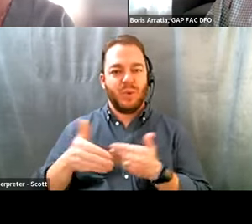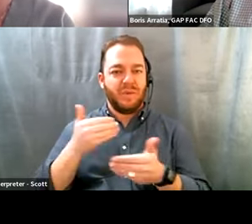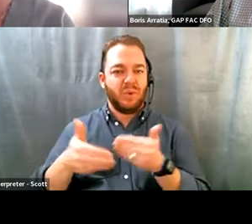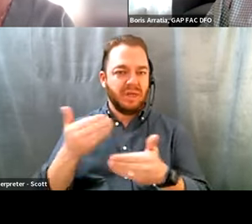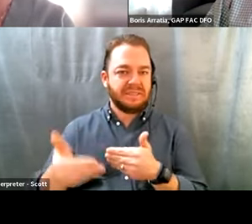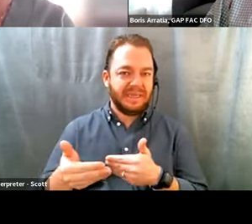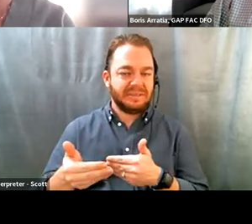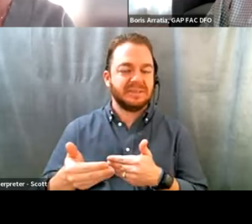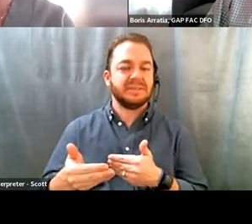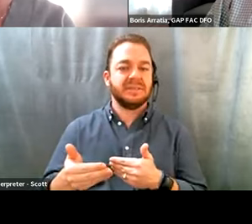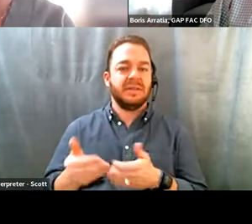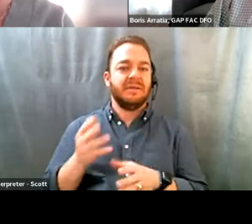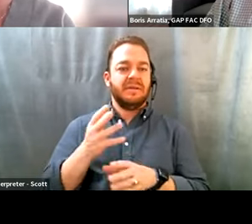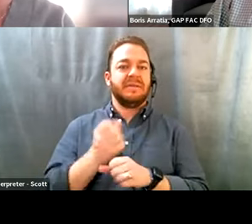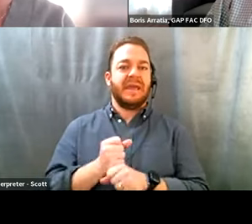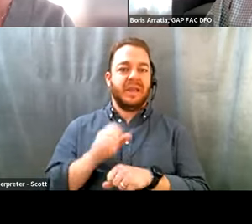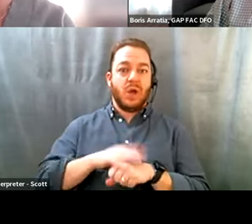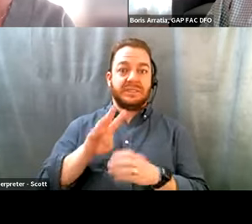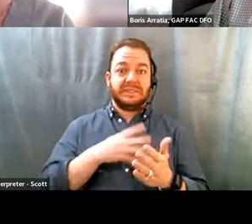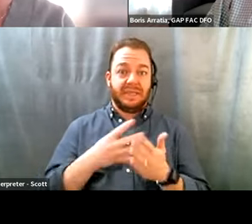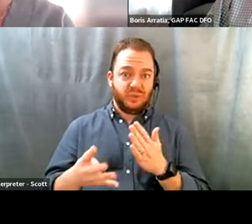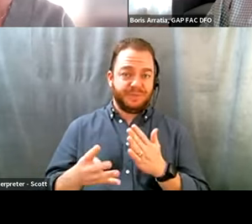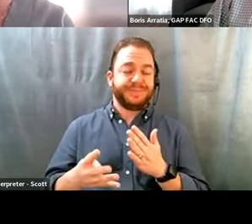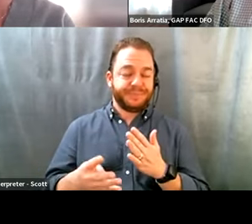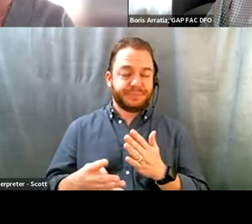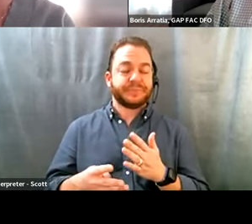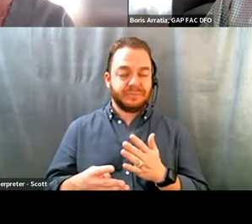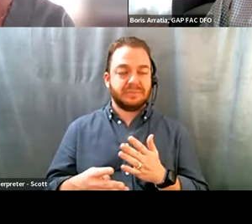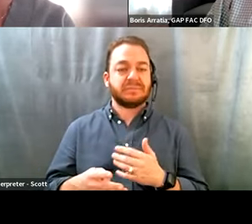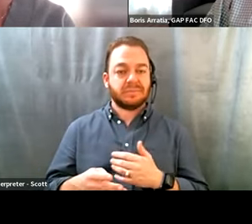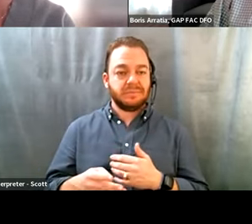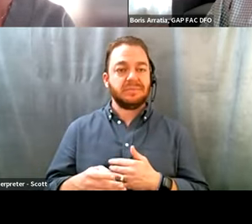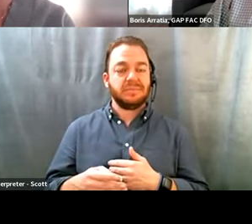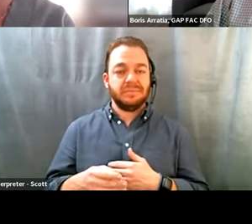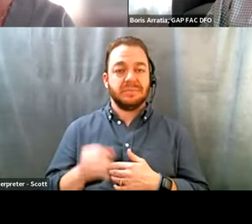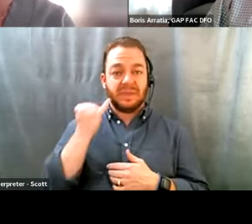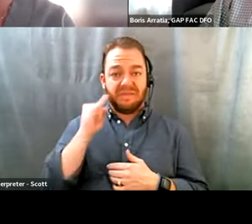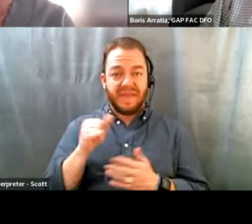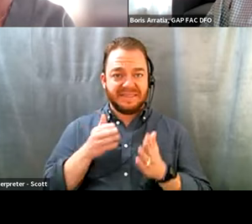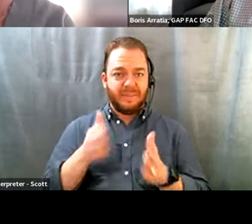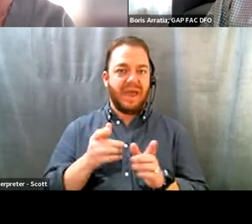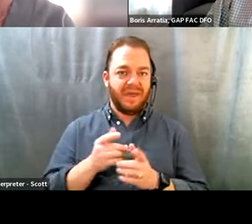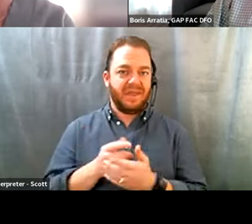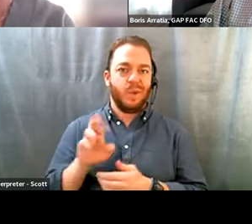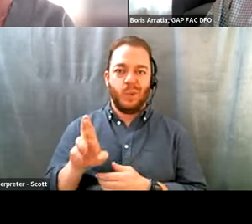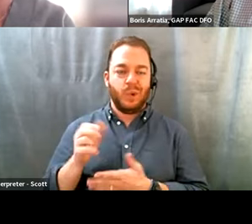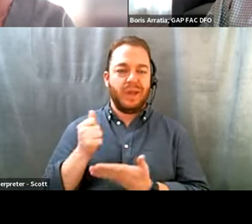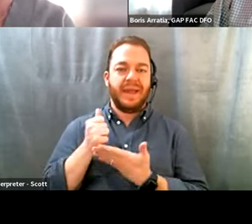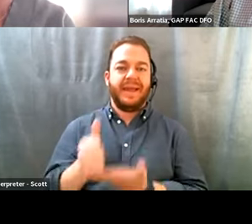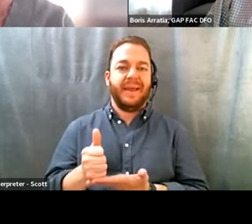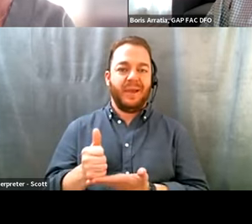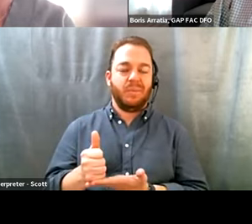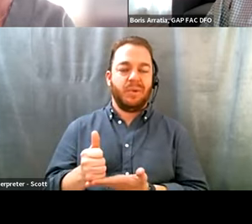of getting, you know, on schedule, for example, if that's the path they were going. Or helping